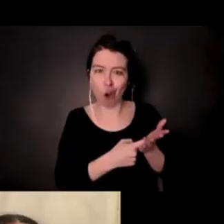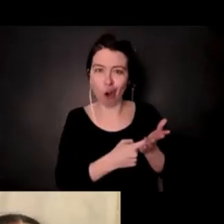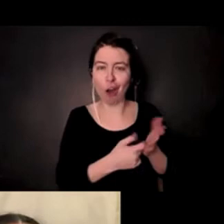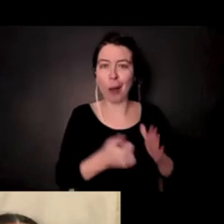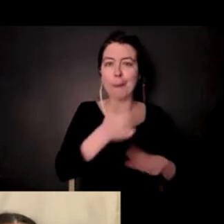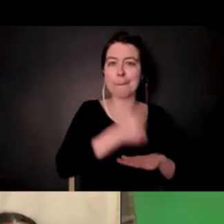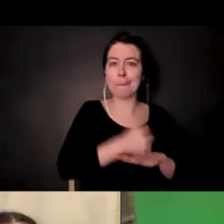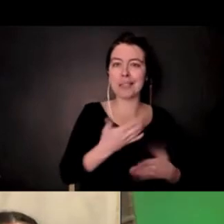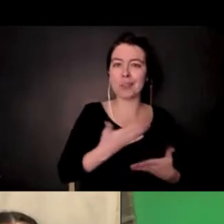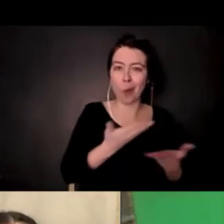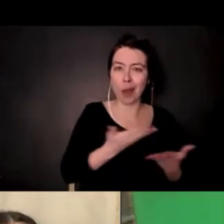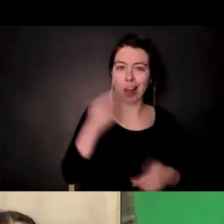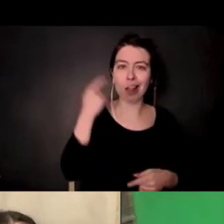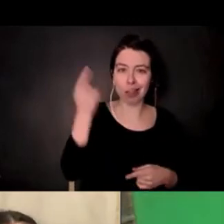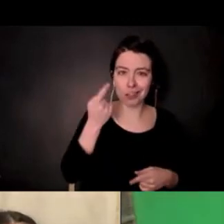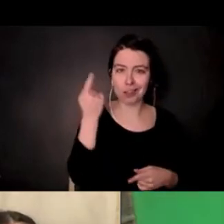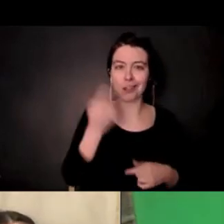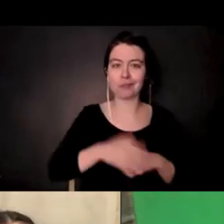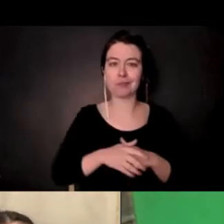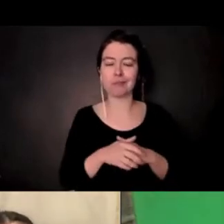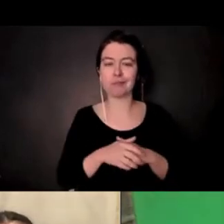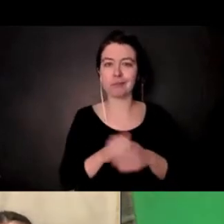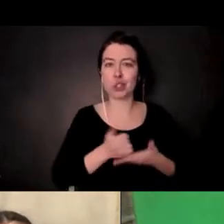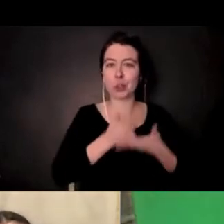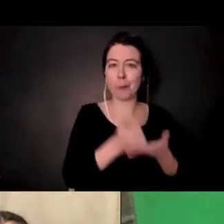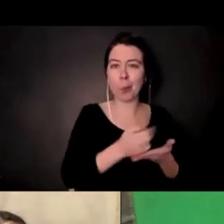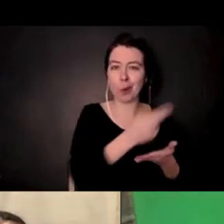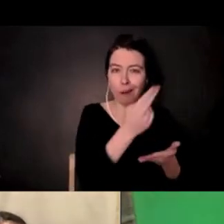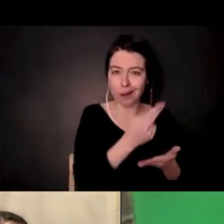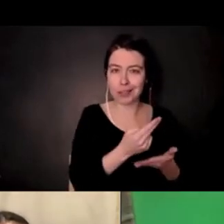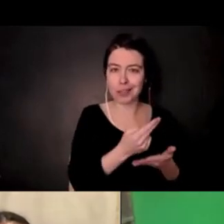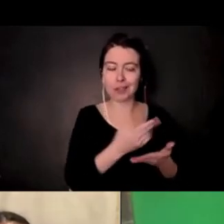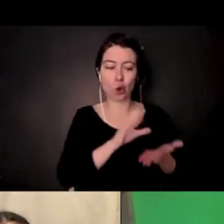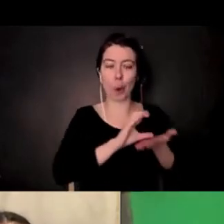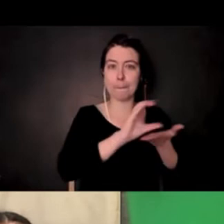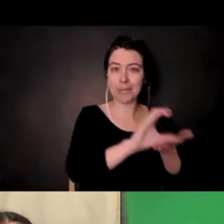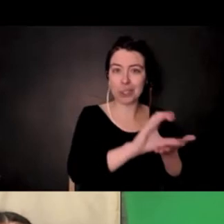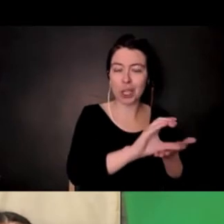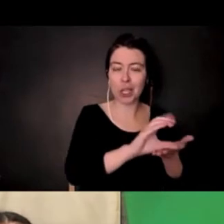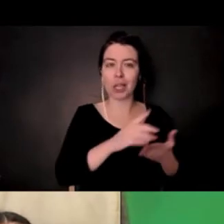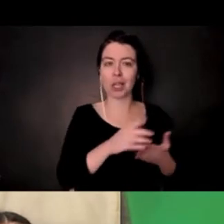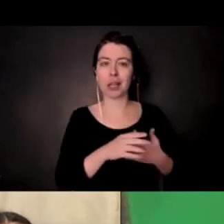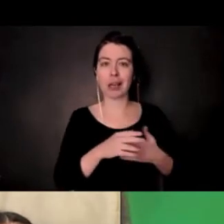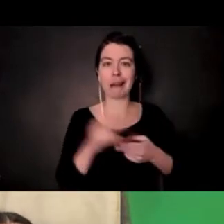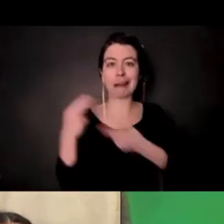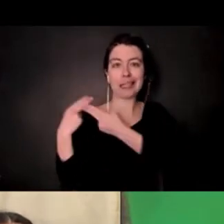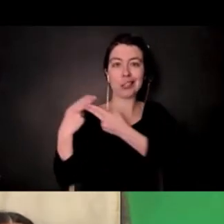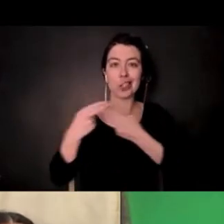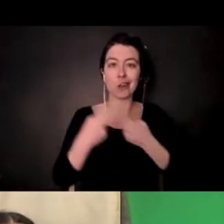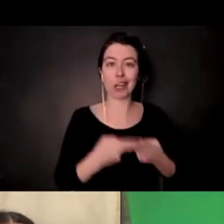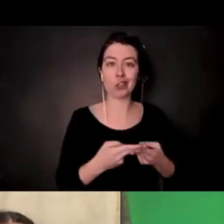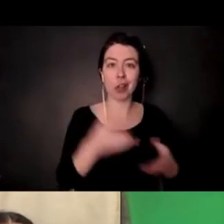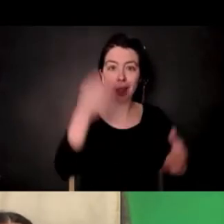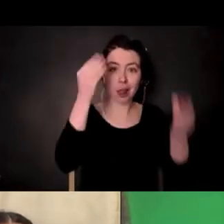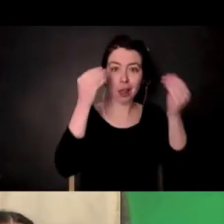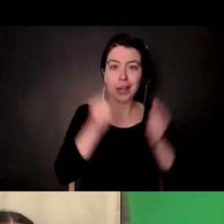British artists through commissioning, creating artistic networks, and establishing intergenerational learning spaces.